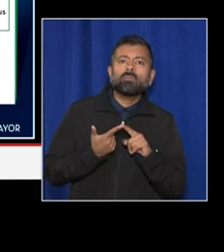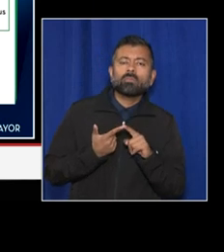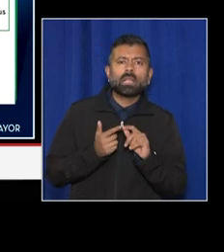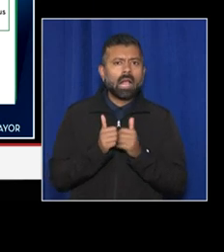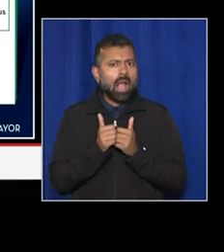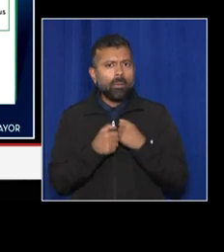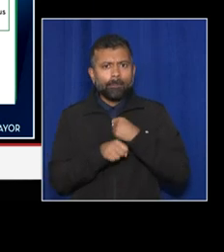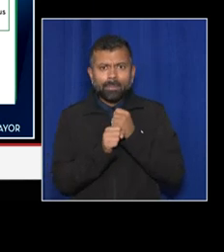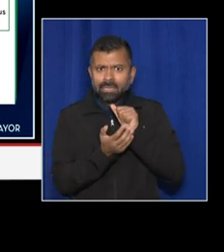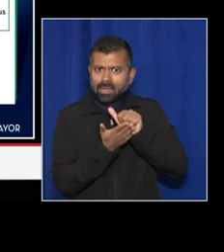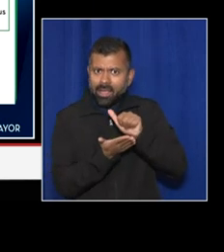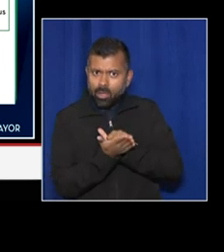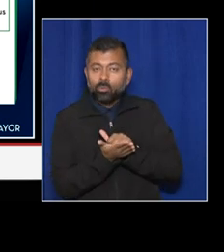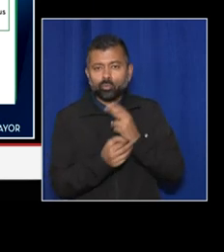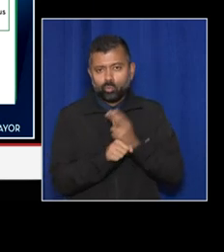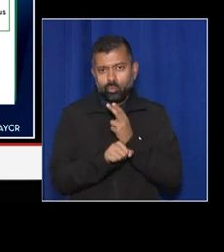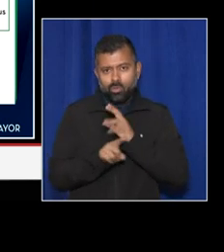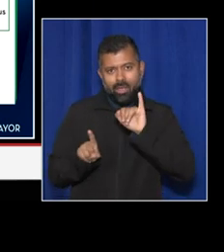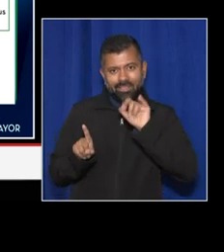go to